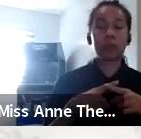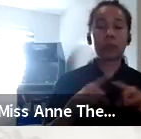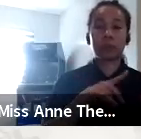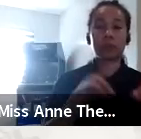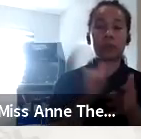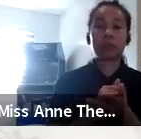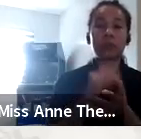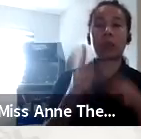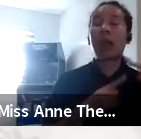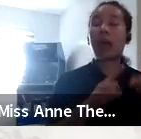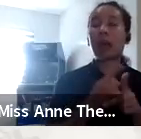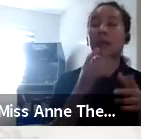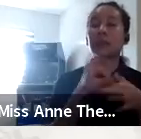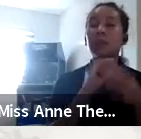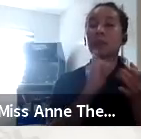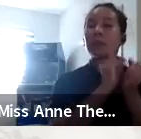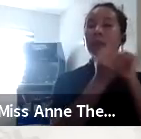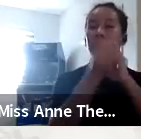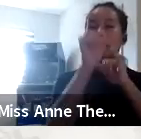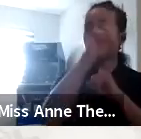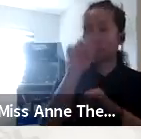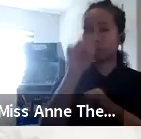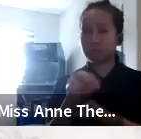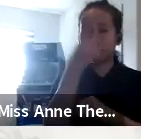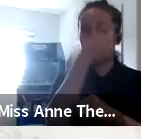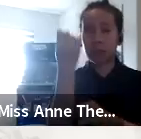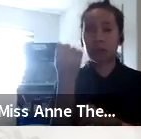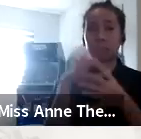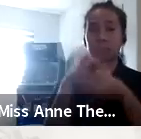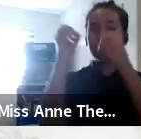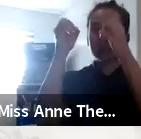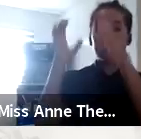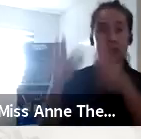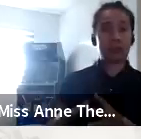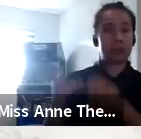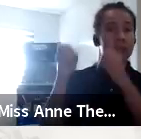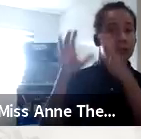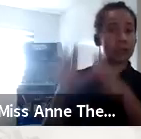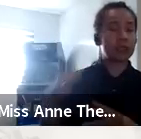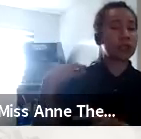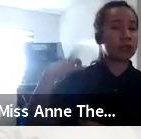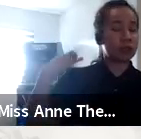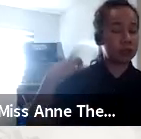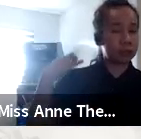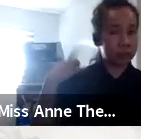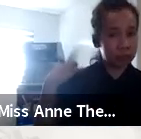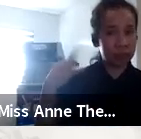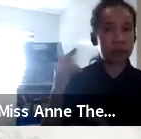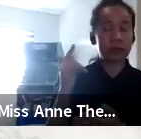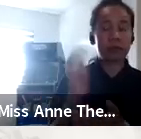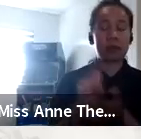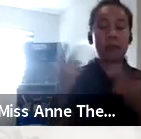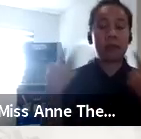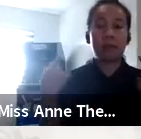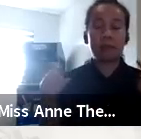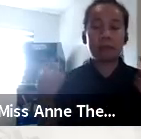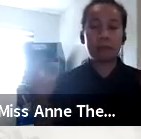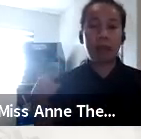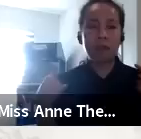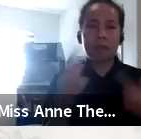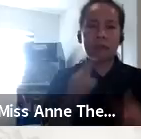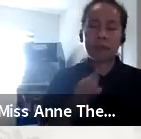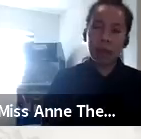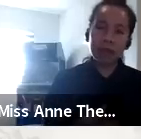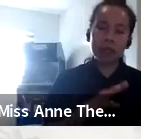of innovation? It's because of the teachers, the volunteer teachers that they have that has passion